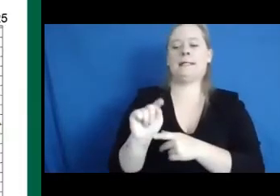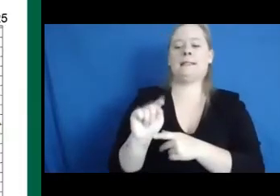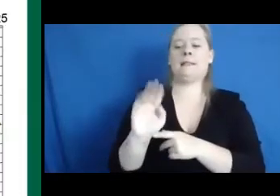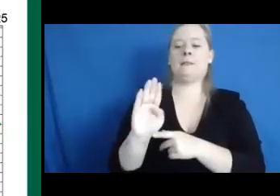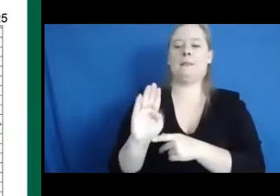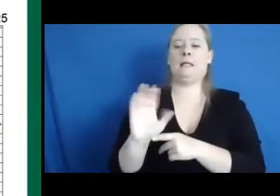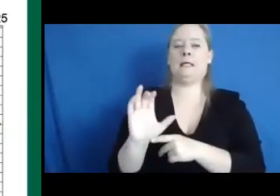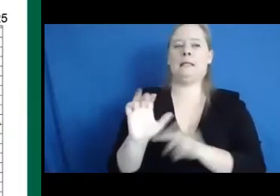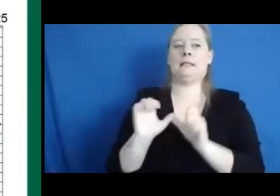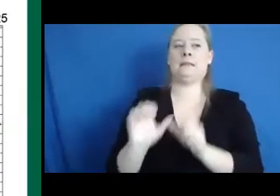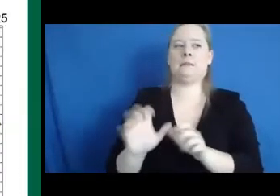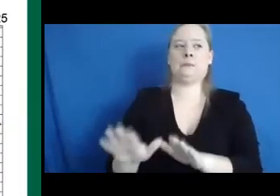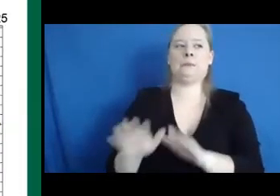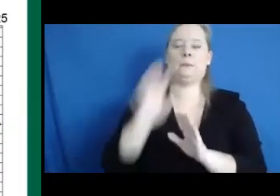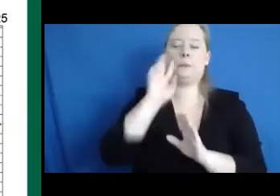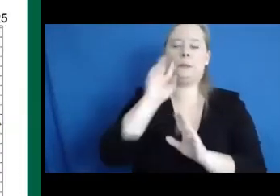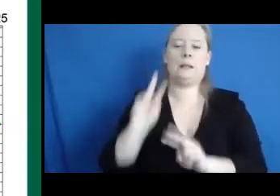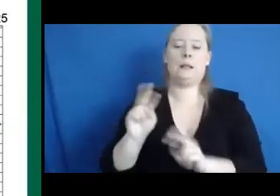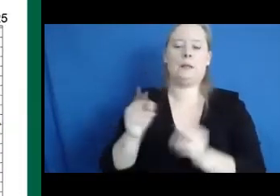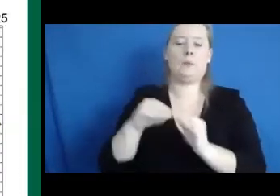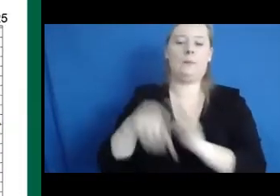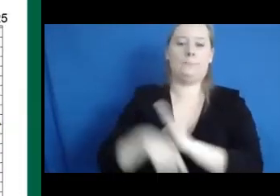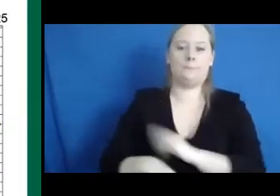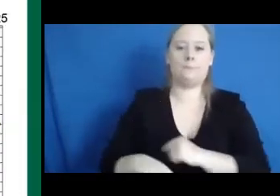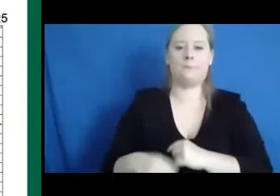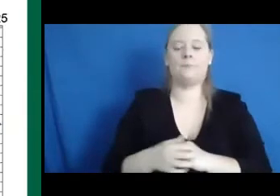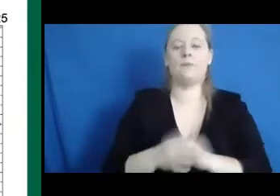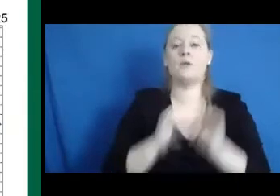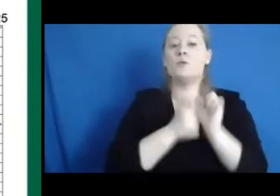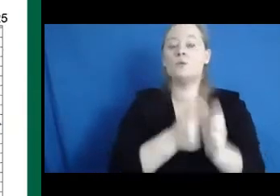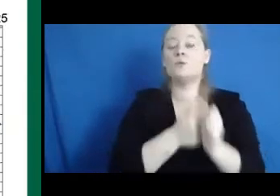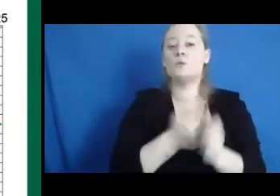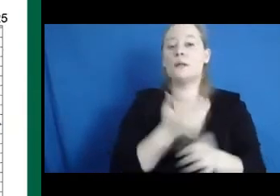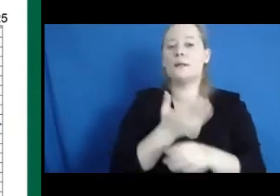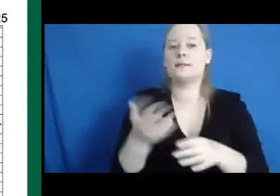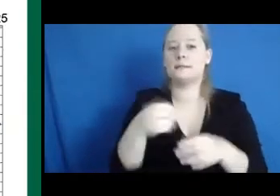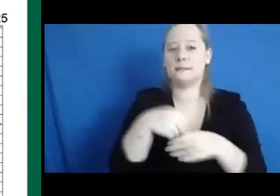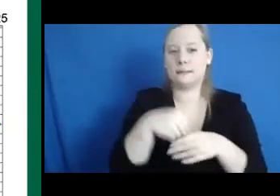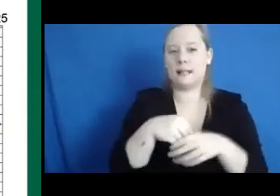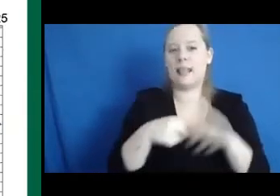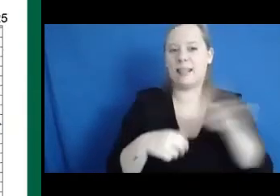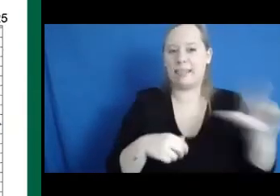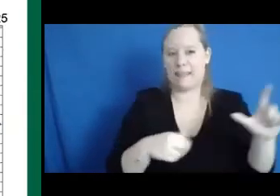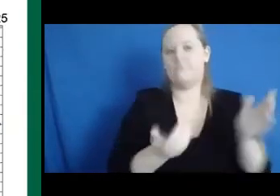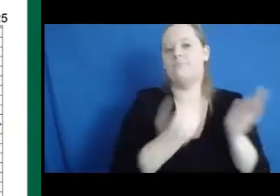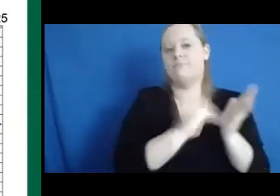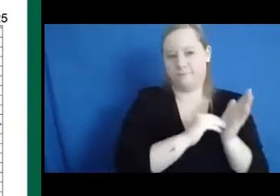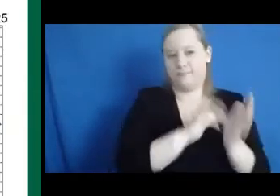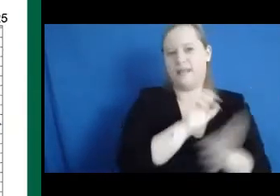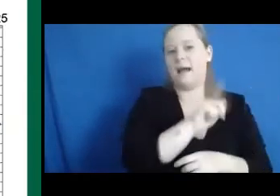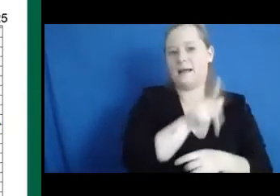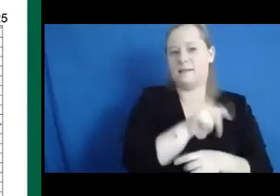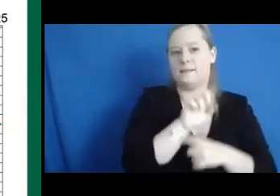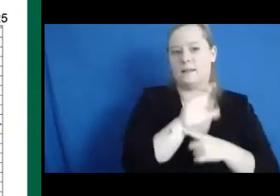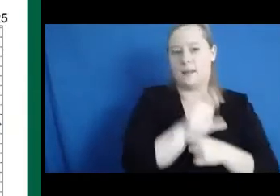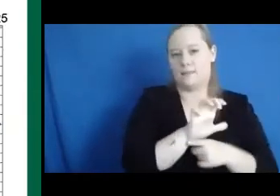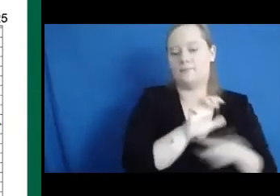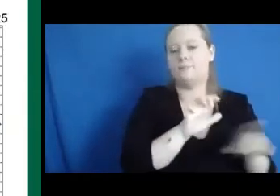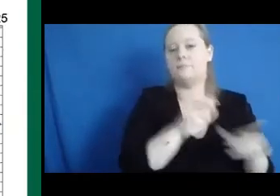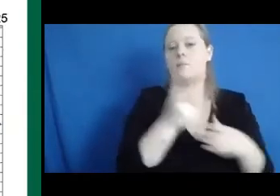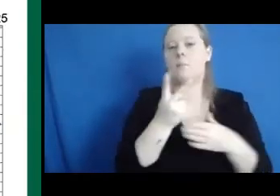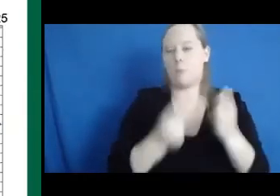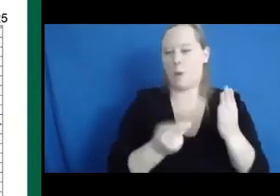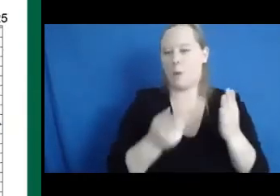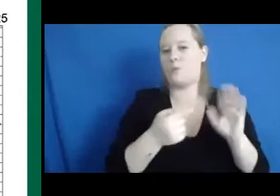To look at some trace element differences, on the left-hand side again is the Aztec Reservoir. Both of these figures